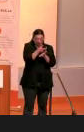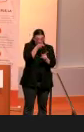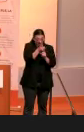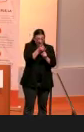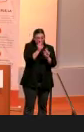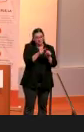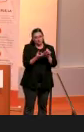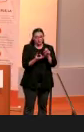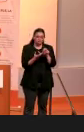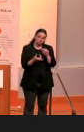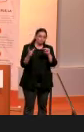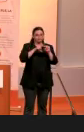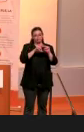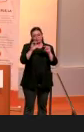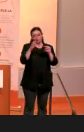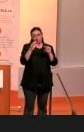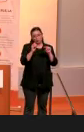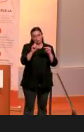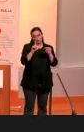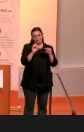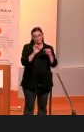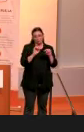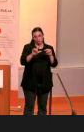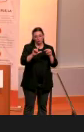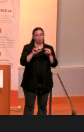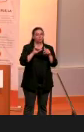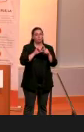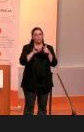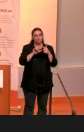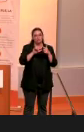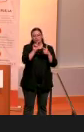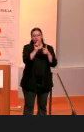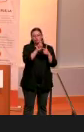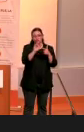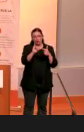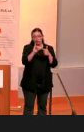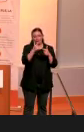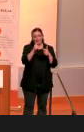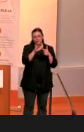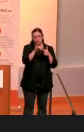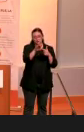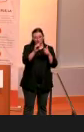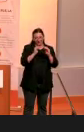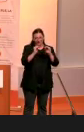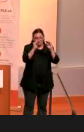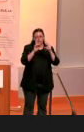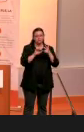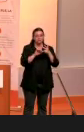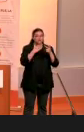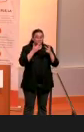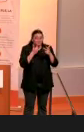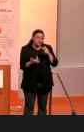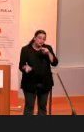to higher cholesterol, higher triglyceride levels, higher LDL levels, more likelihood of having